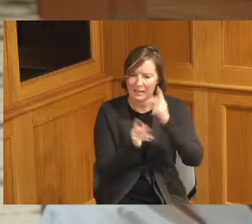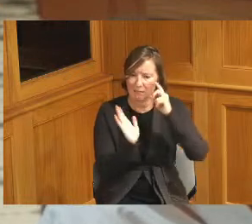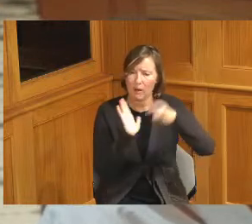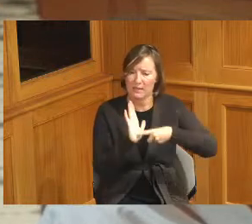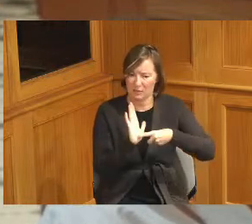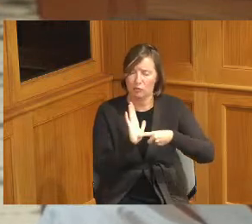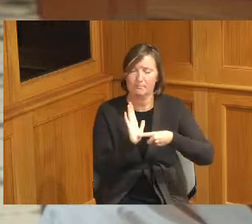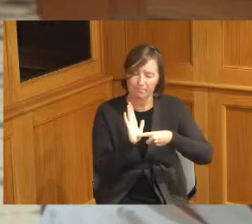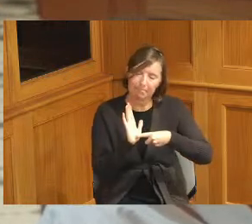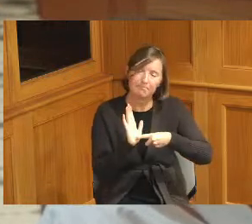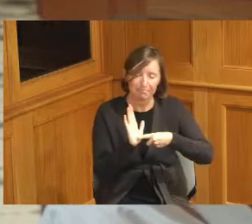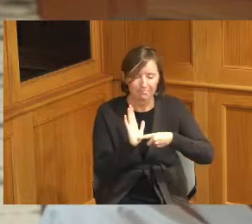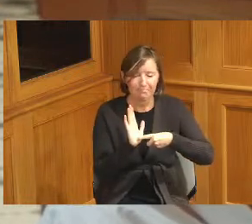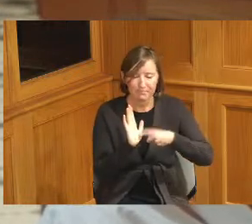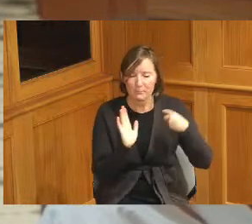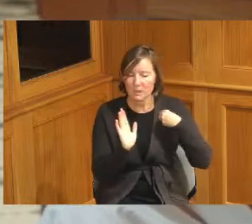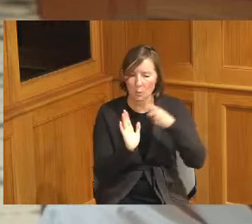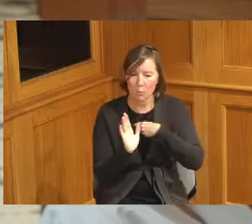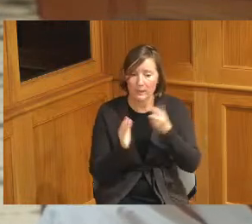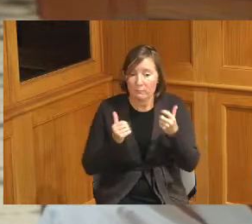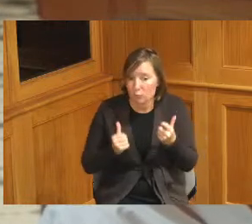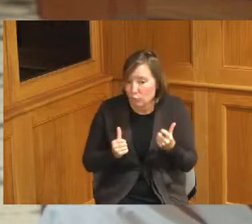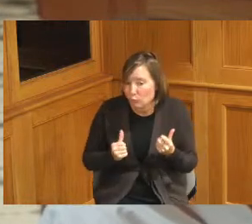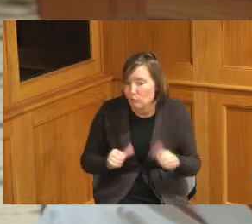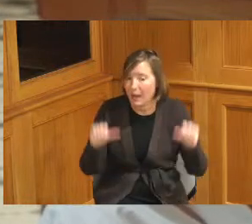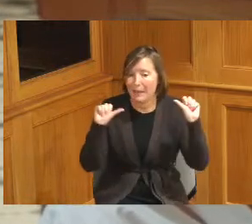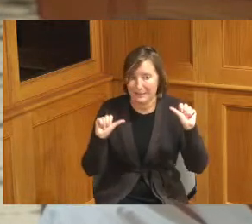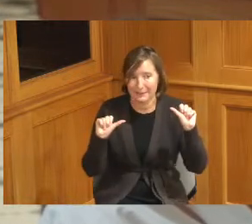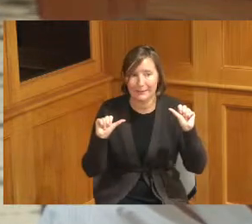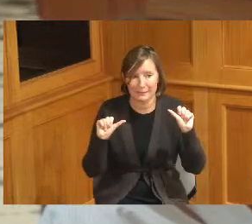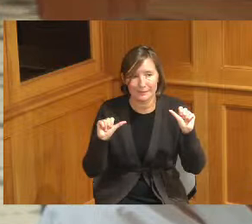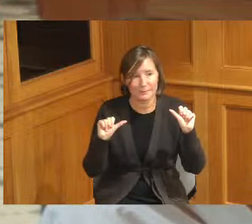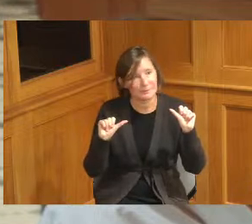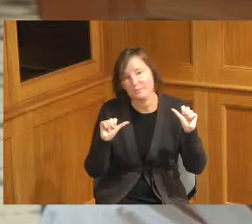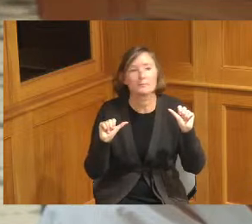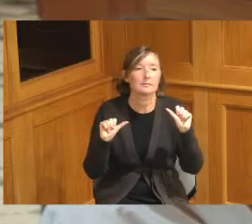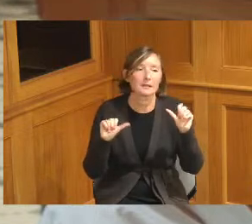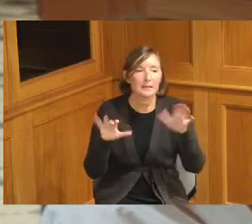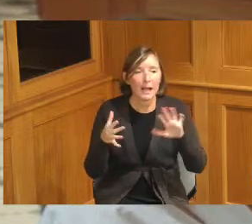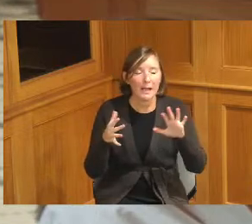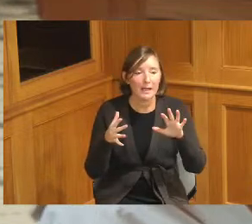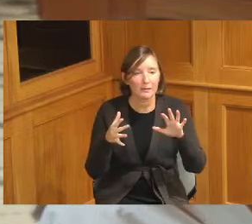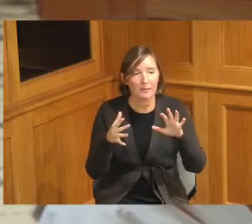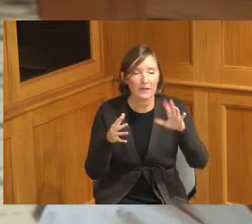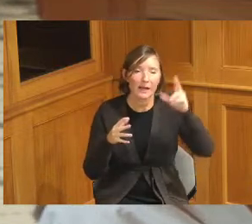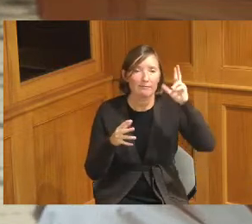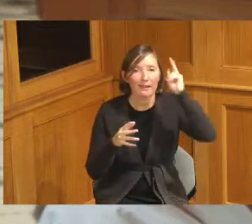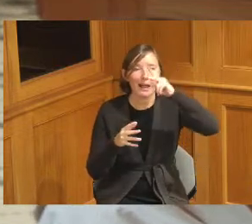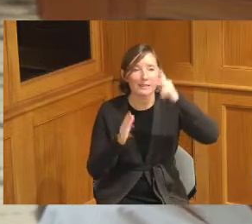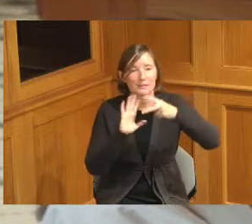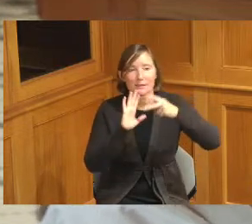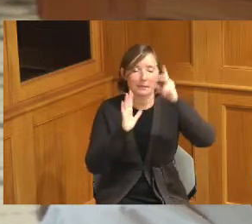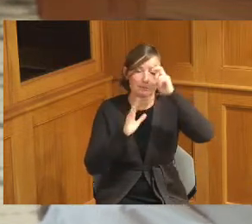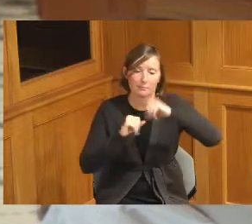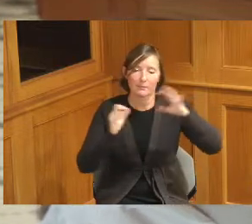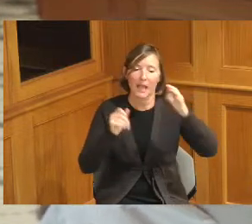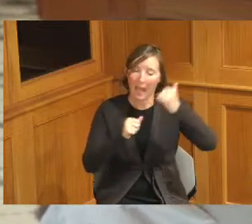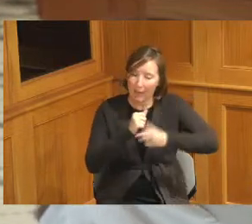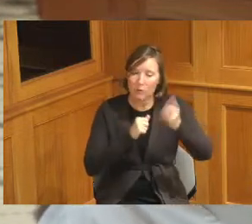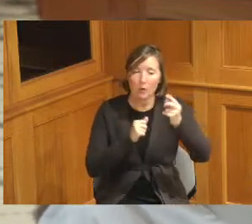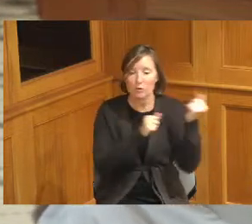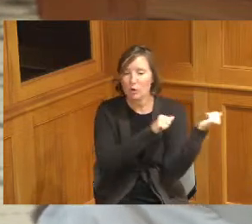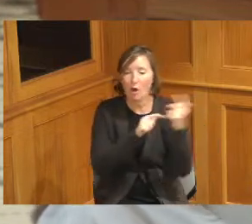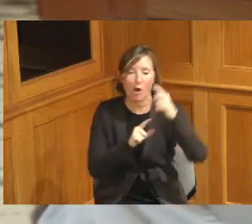recognition, we've been trying to kind of the philosophy that everybody's an Employee of the